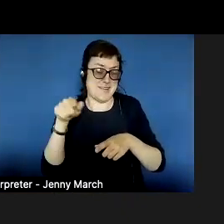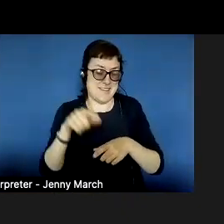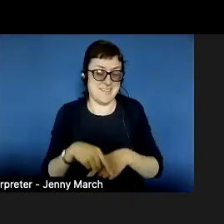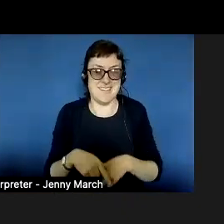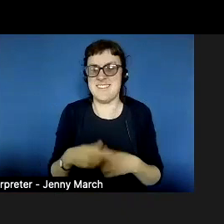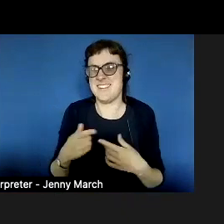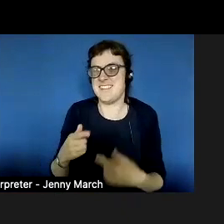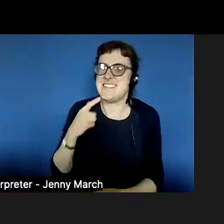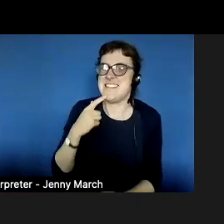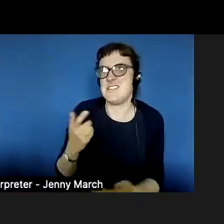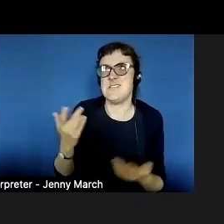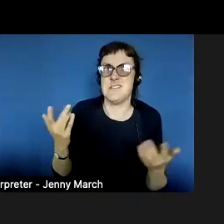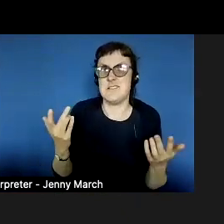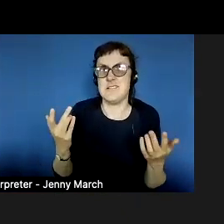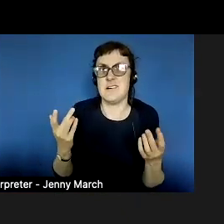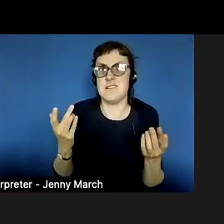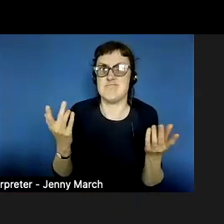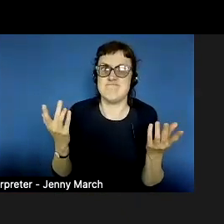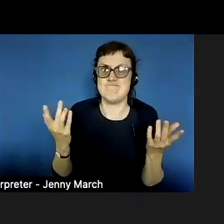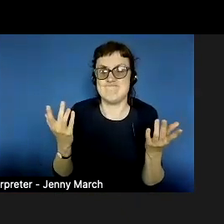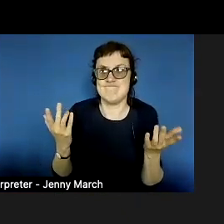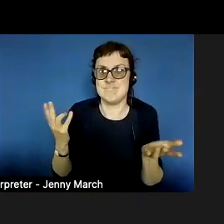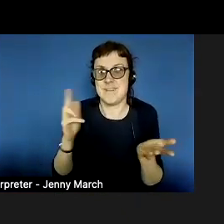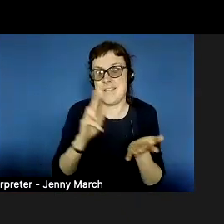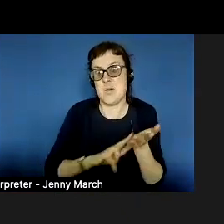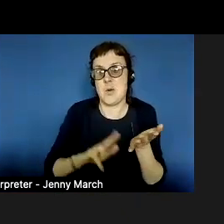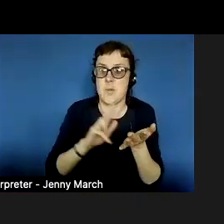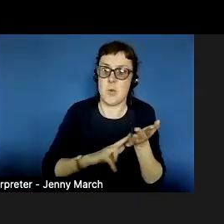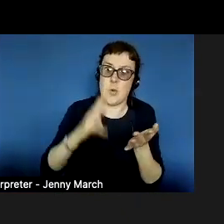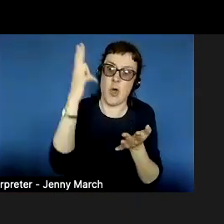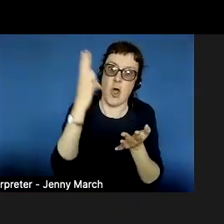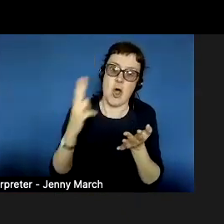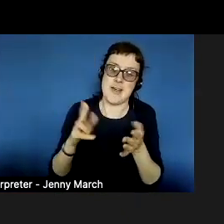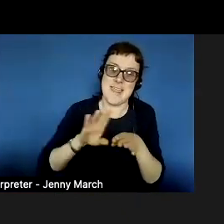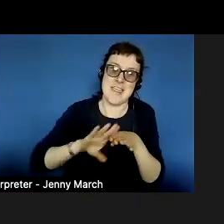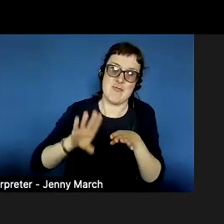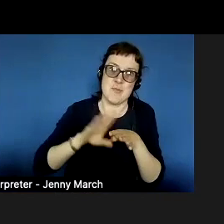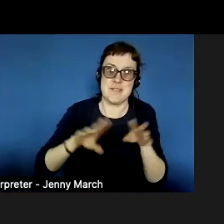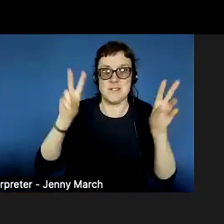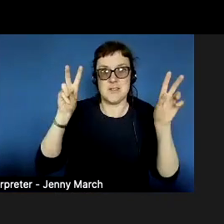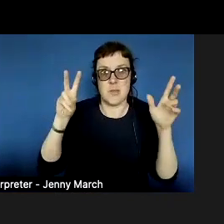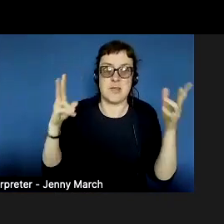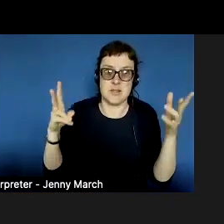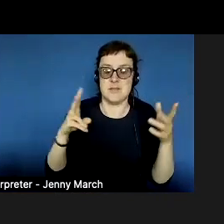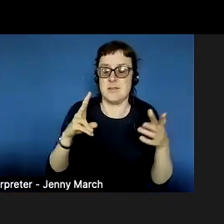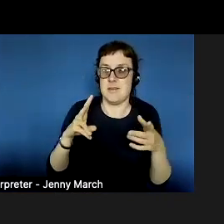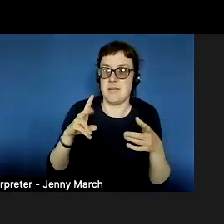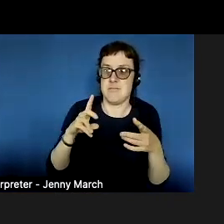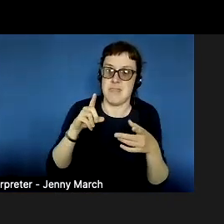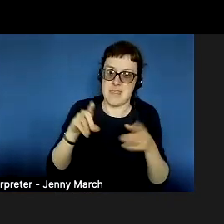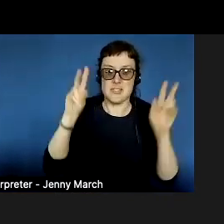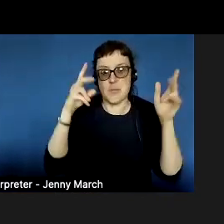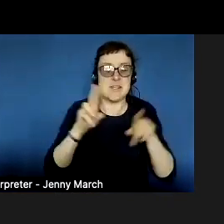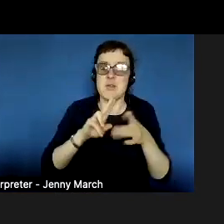it's typical of art therapy subjects to be of what they were,